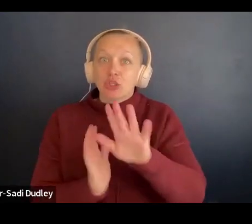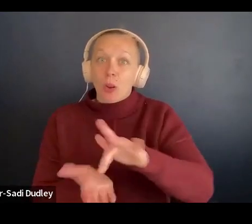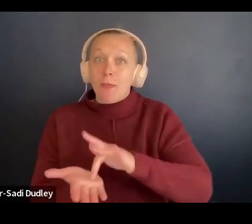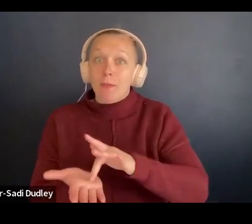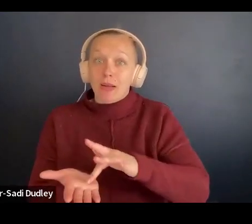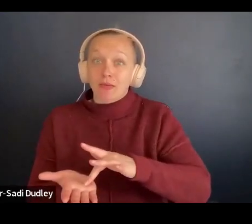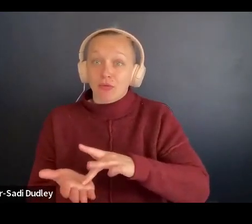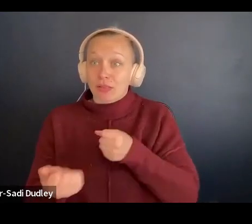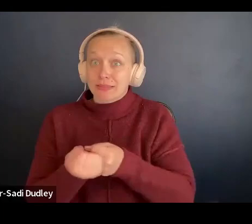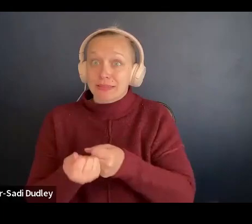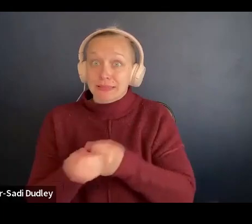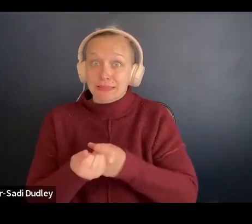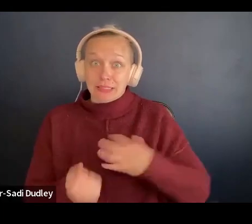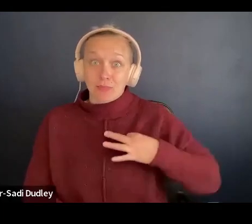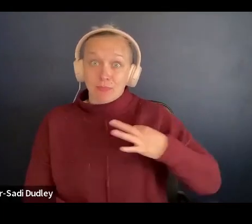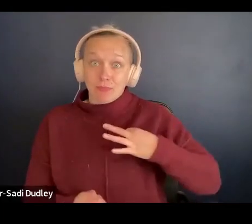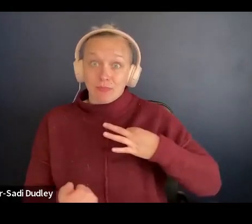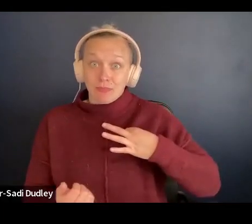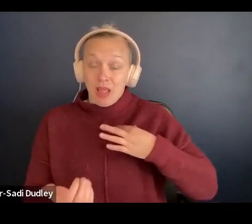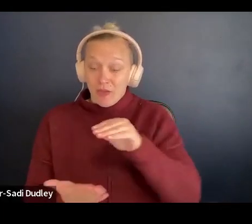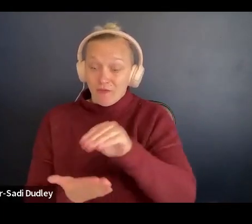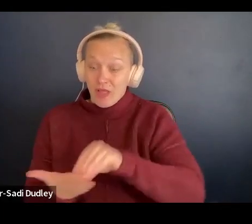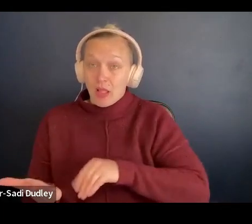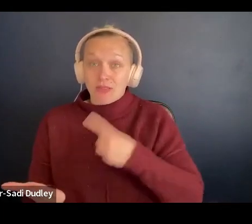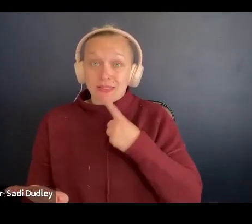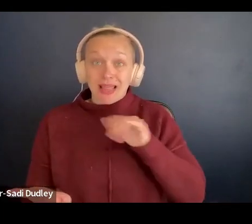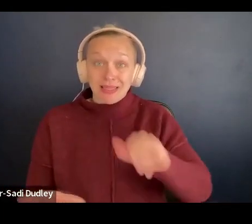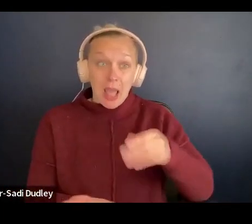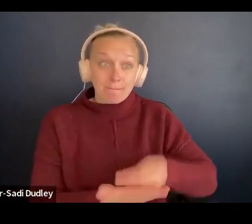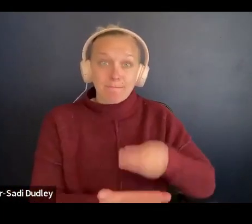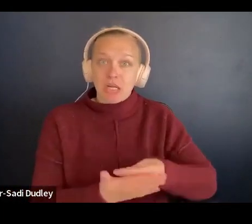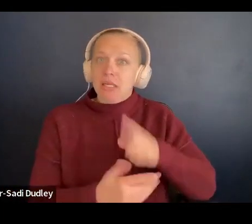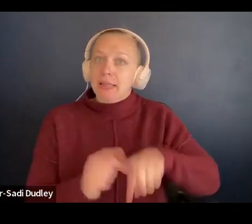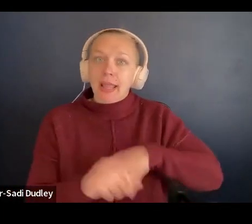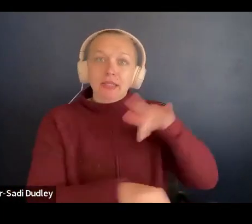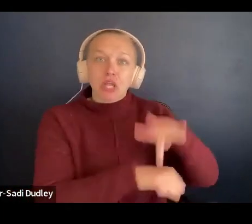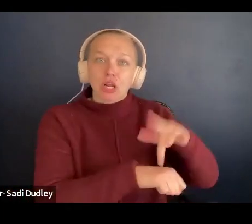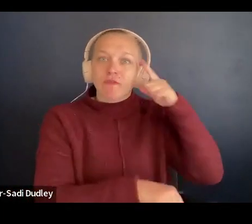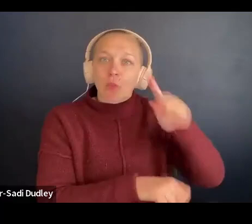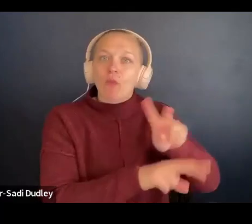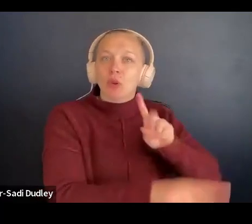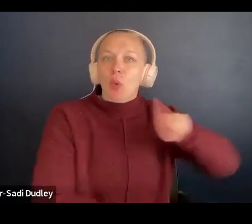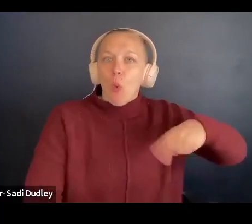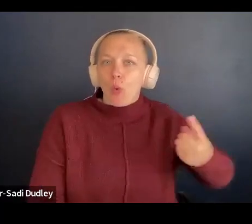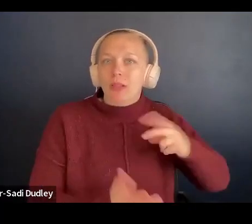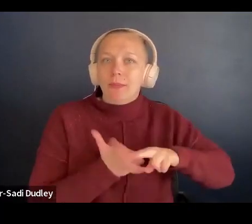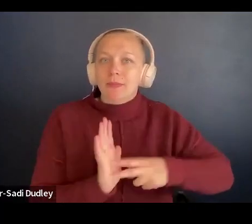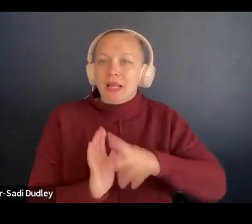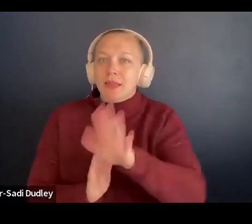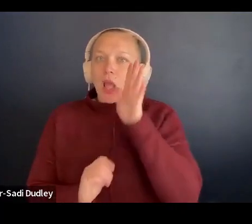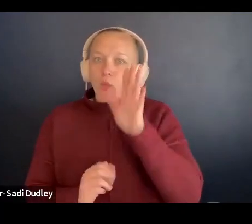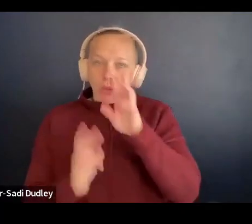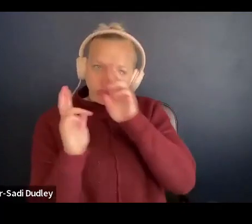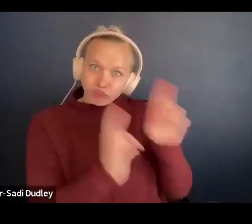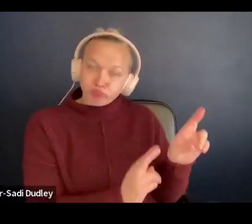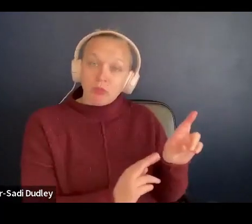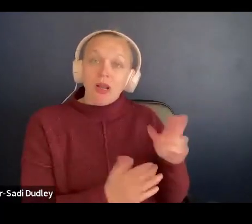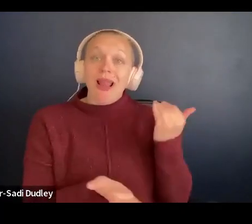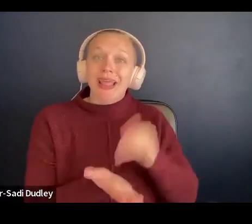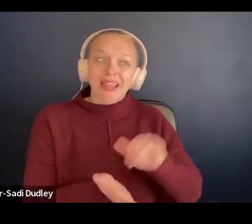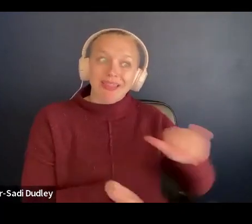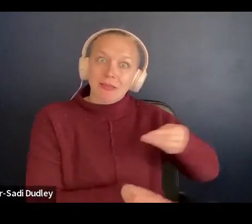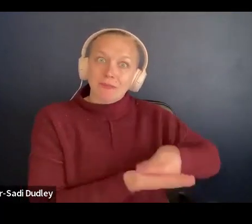don't have to spend that money down. You can put it towards your funeral. That way your family doesn't have the potential burden of the